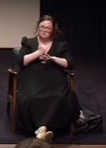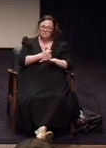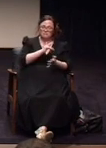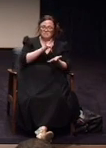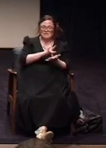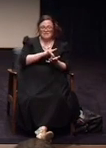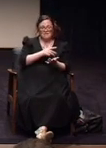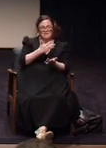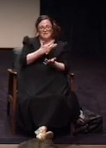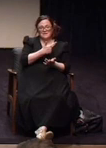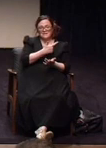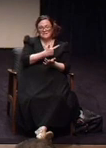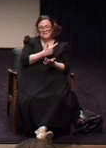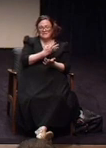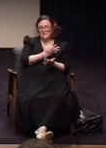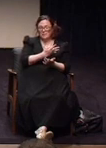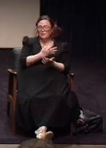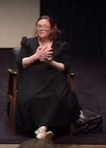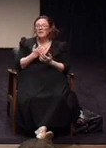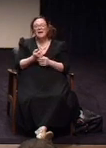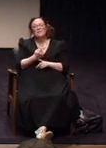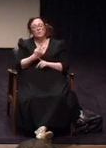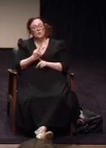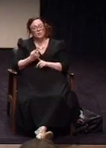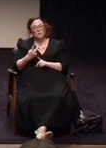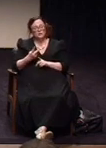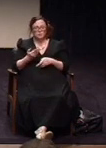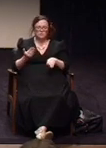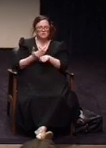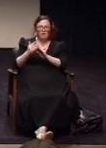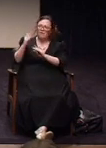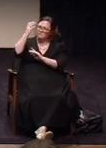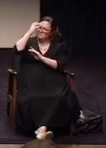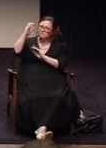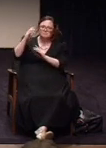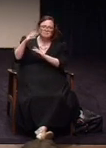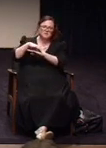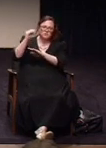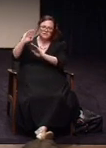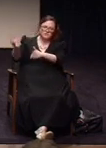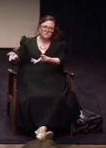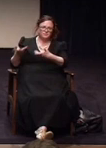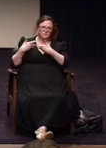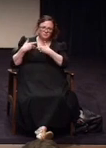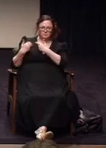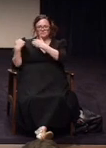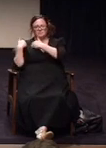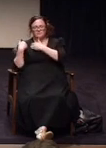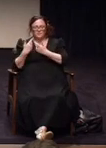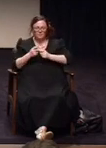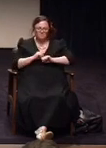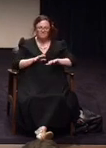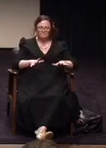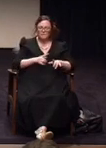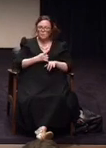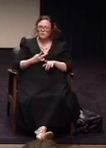What we do? Well, we have the 112 task, the mission given to us by the Swedish government. And I mean, I